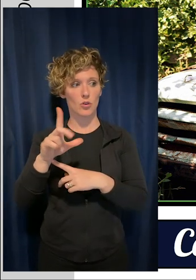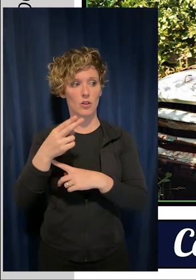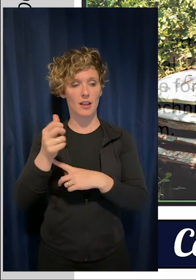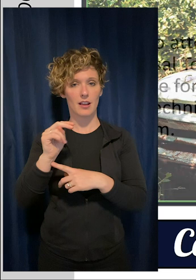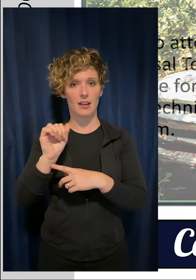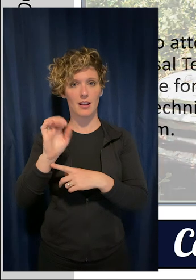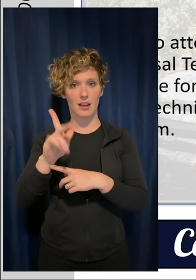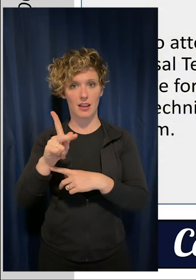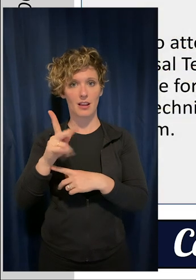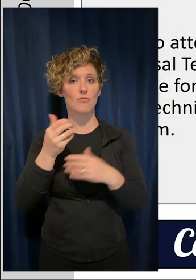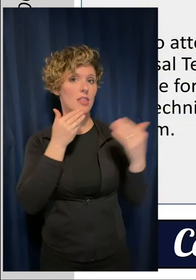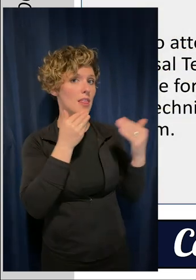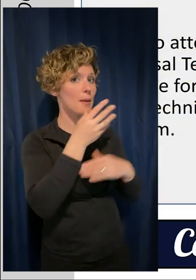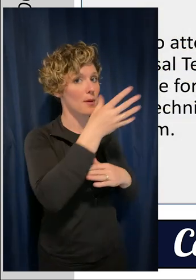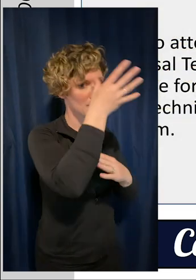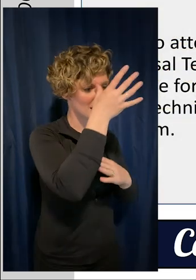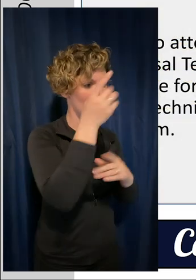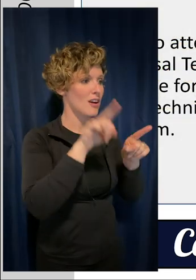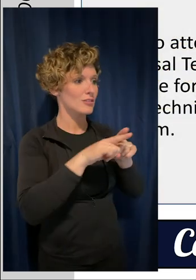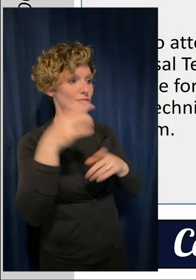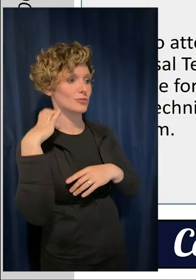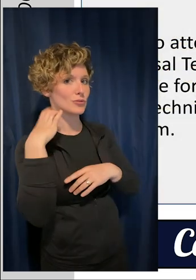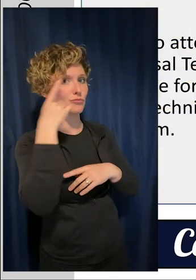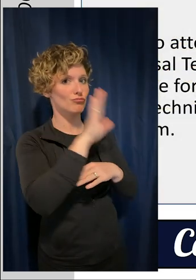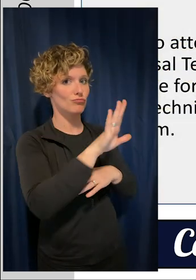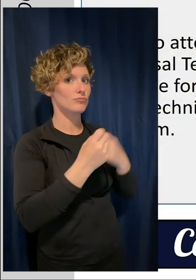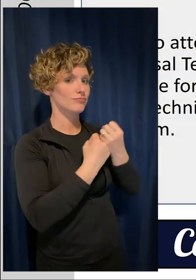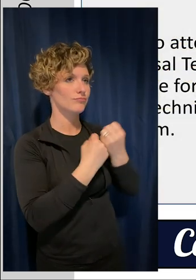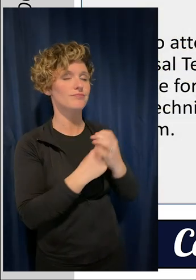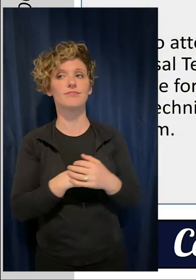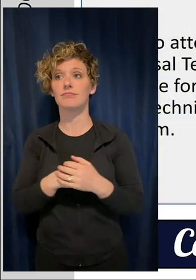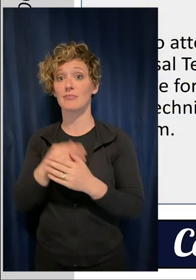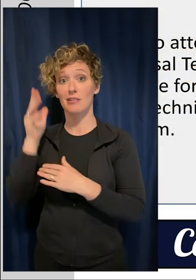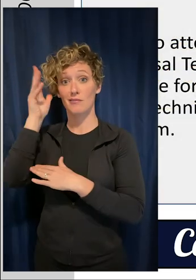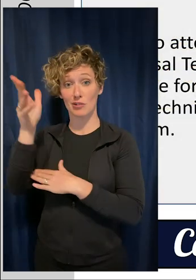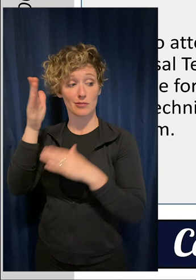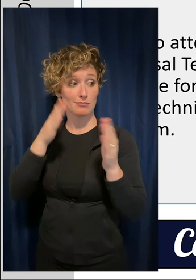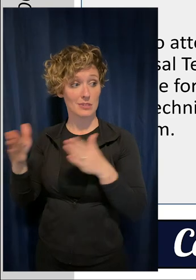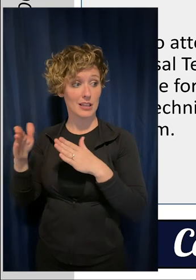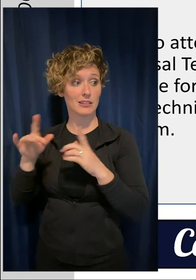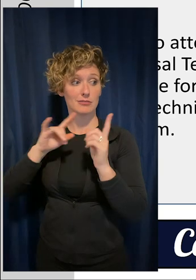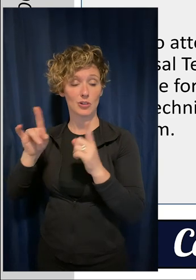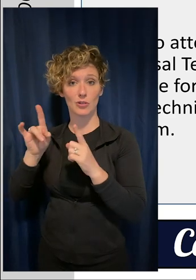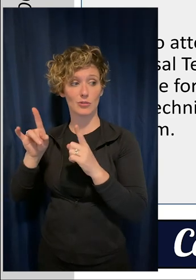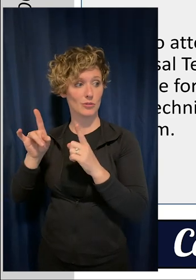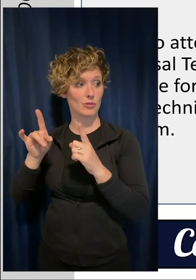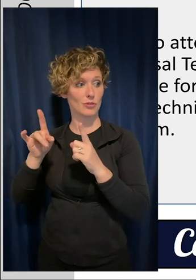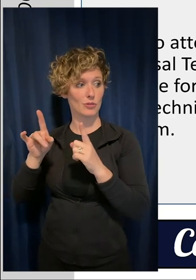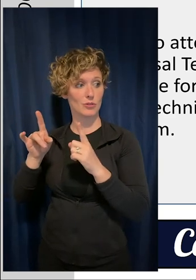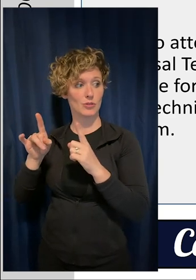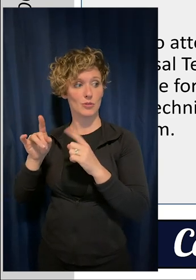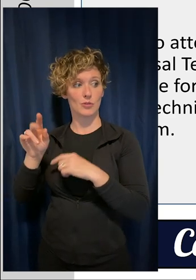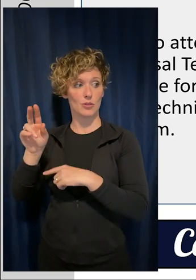support. In the future, he plans to attend Universal Technical Institute for Diesel in the Auto Technical